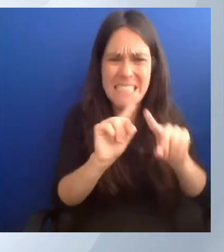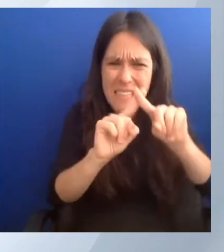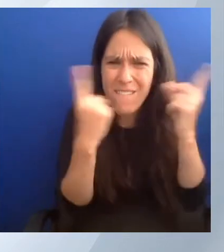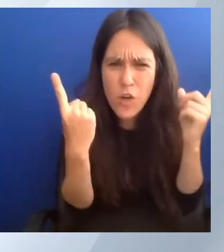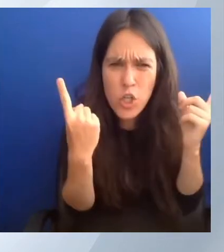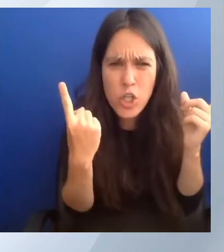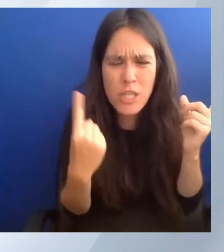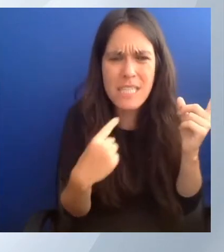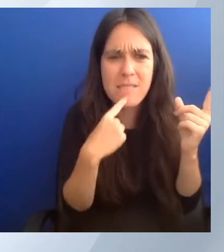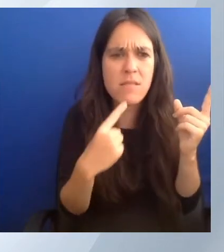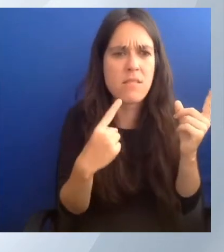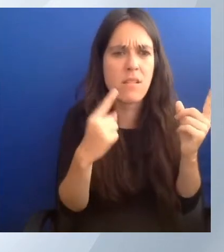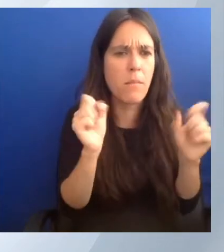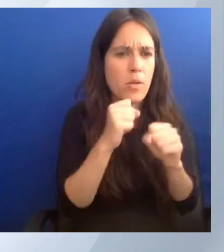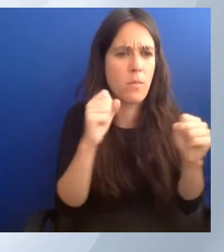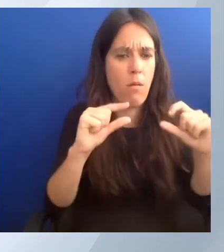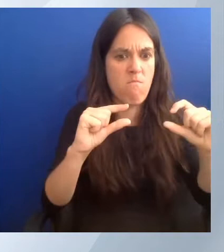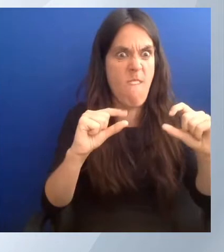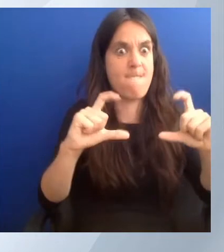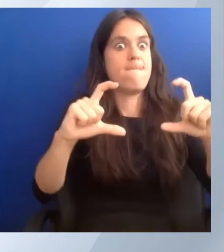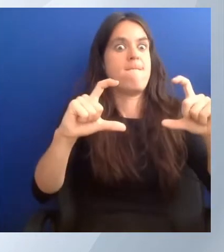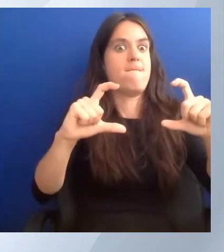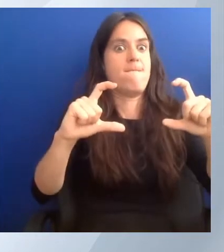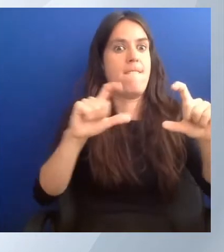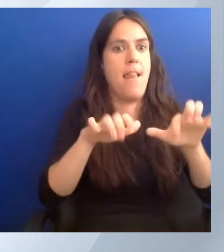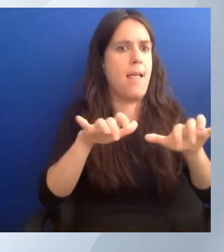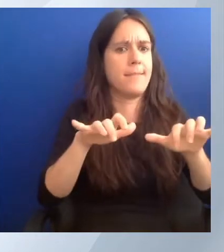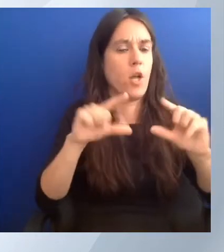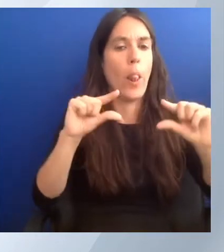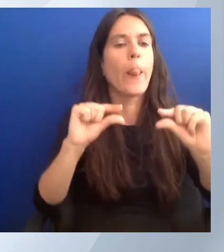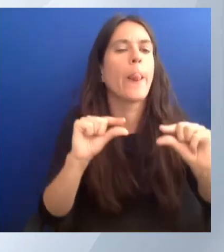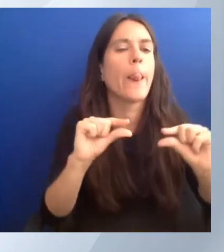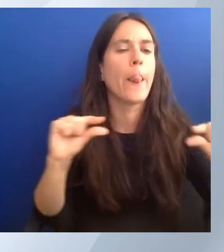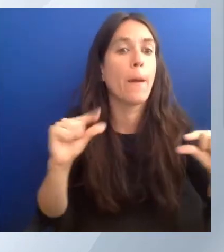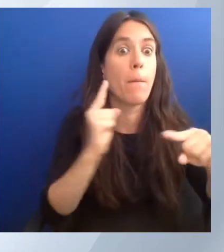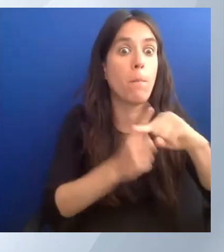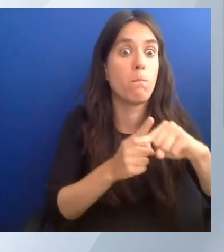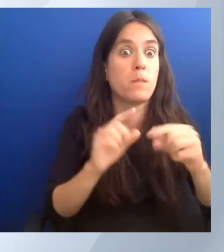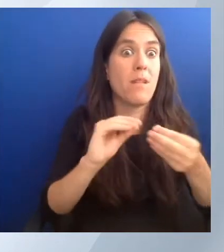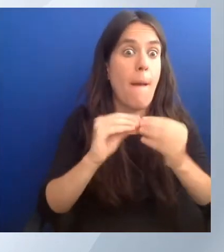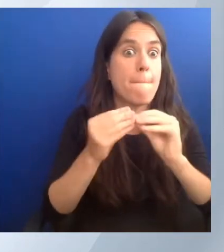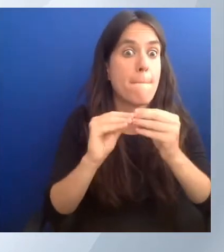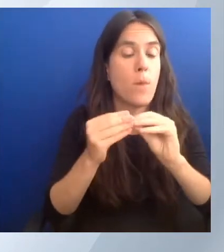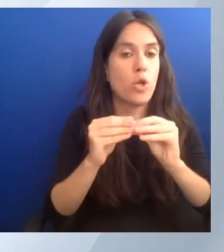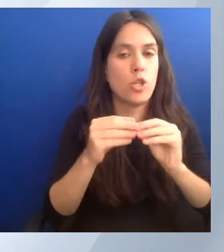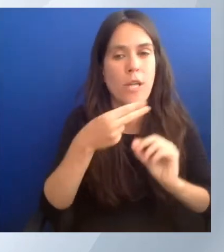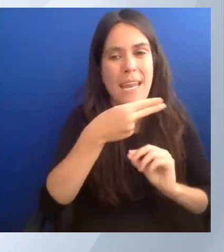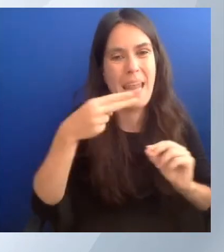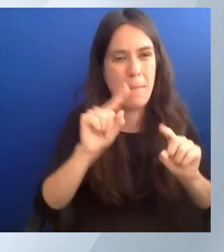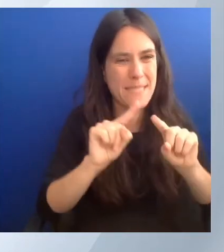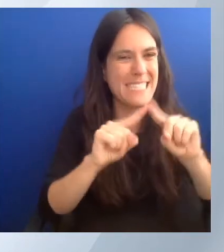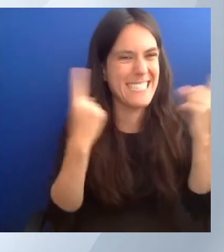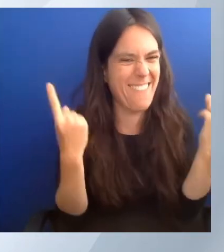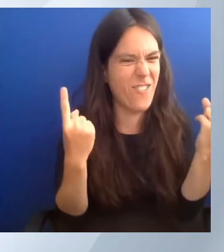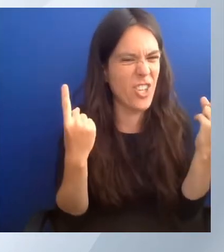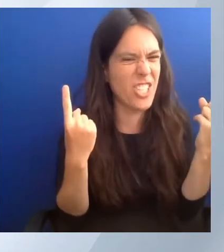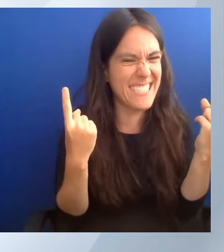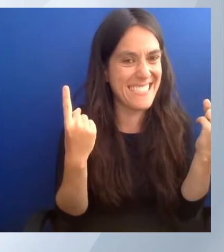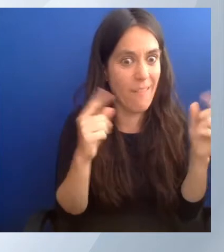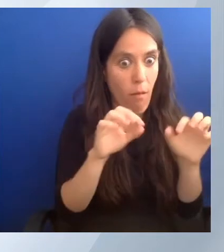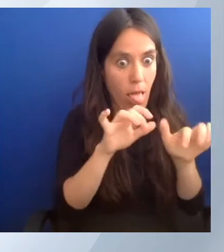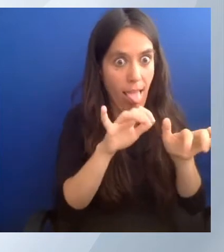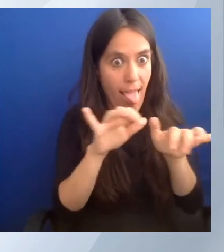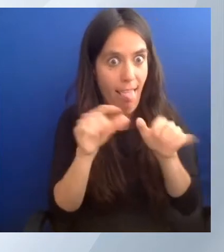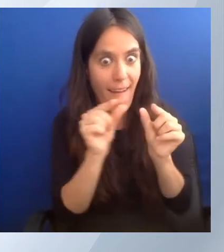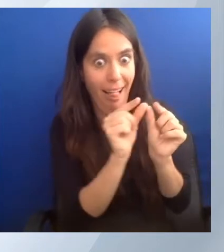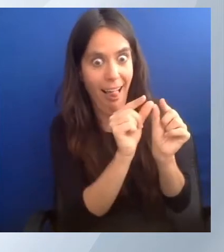use capital letters. In fact, we can only use lowercase letters and numbers. This can make the names a little bit interesting to read when it gets too long. It